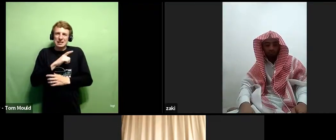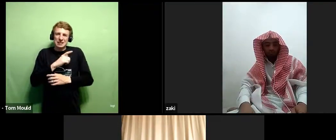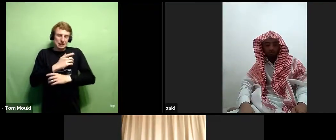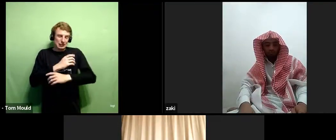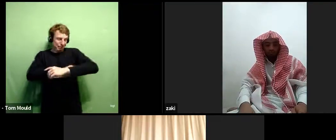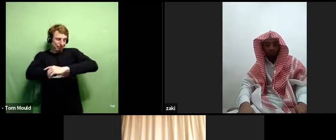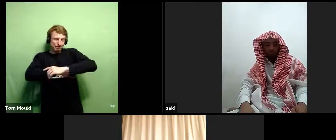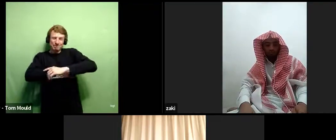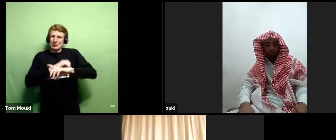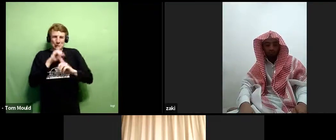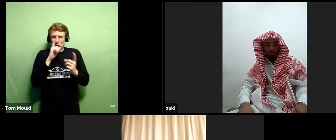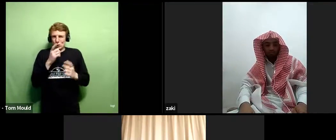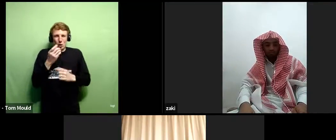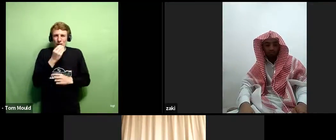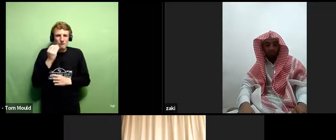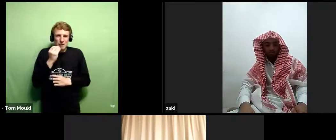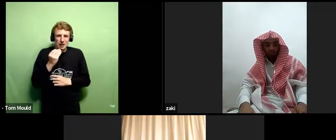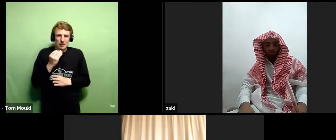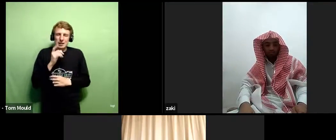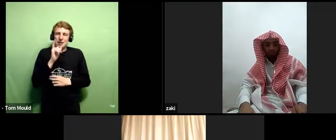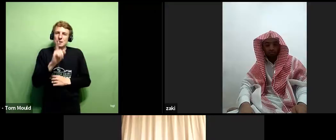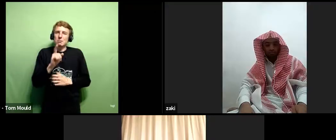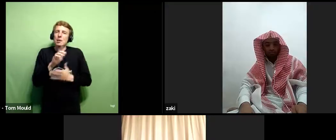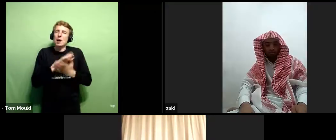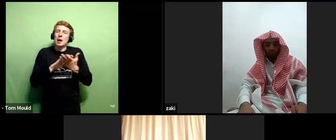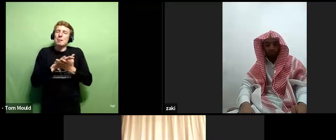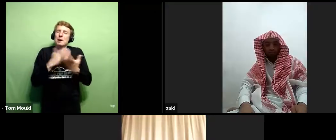the intention of fasting.